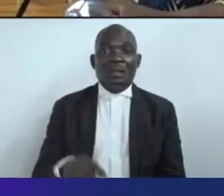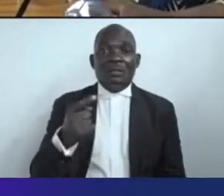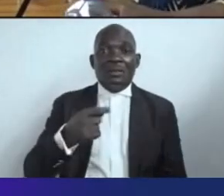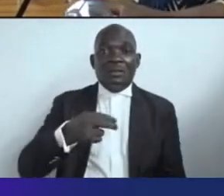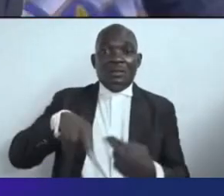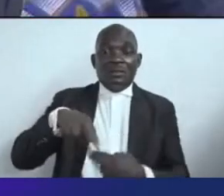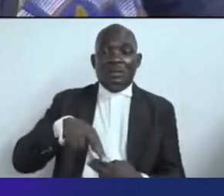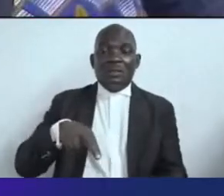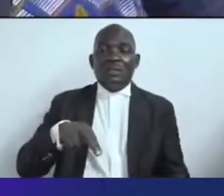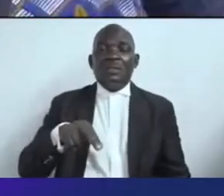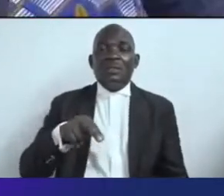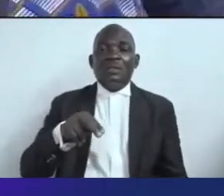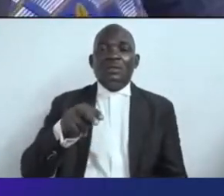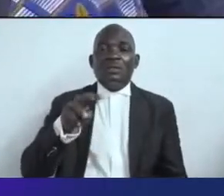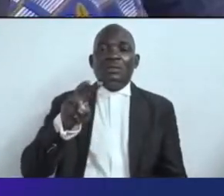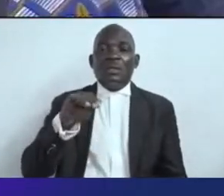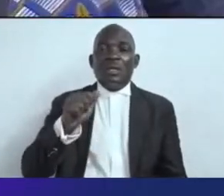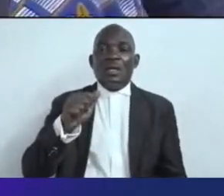George Gaffey,